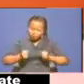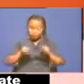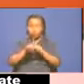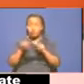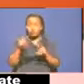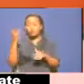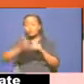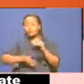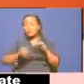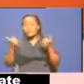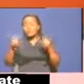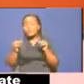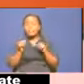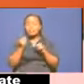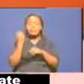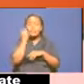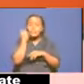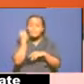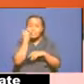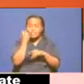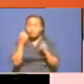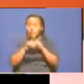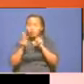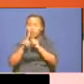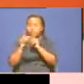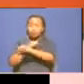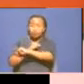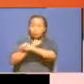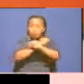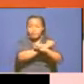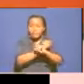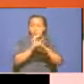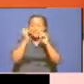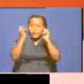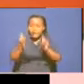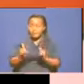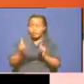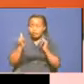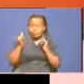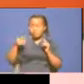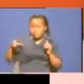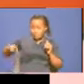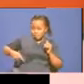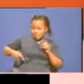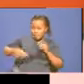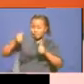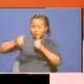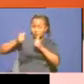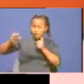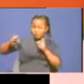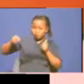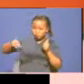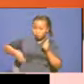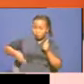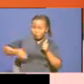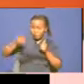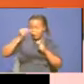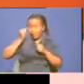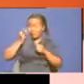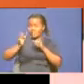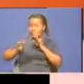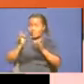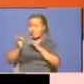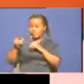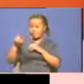also what helps to protect the new kidney that the recipient has. Mm-hmm. Because if it were not for these